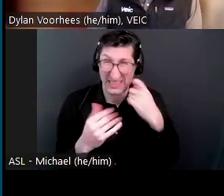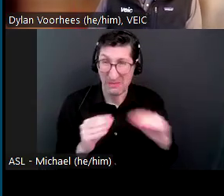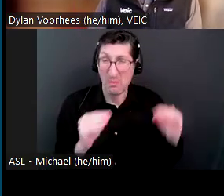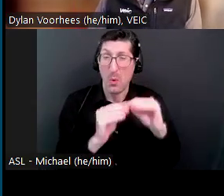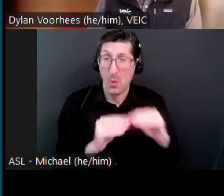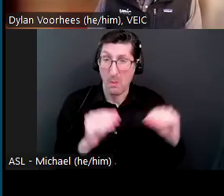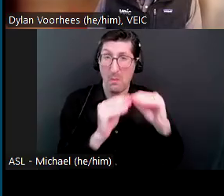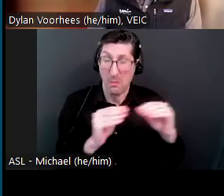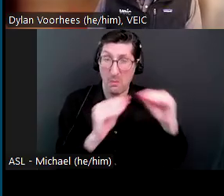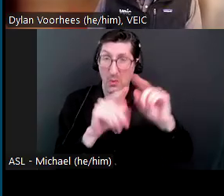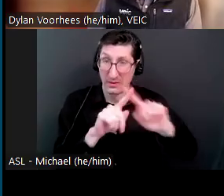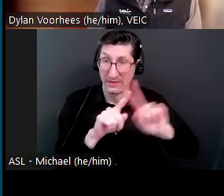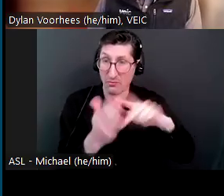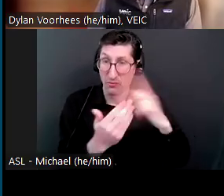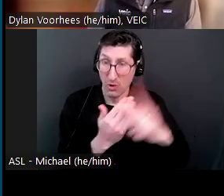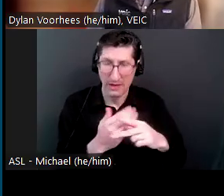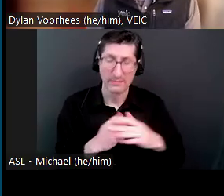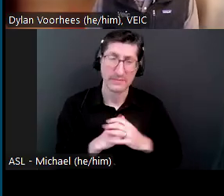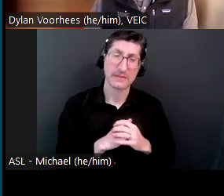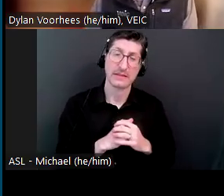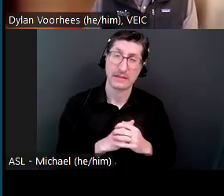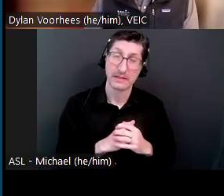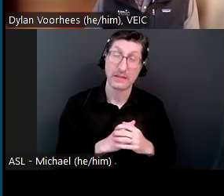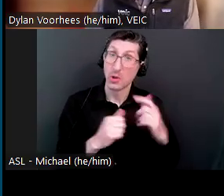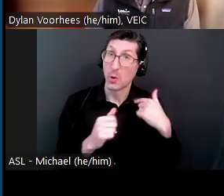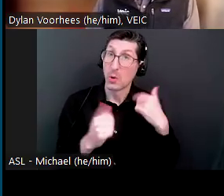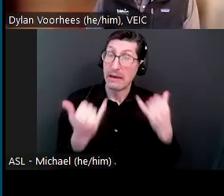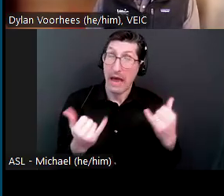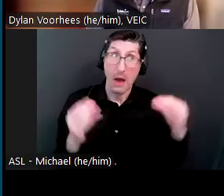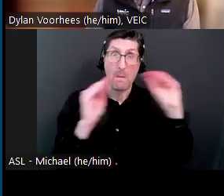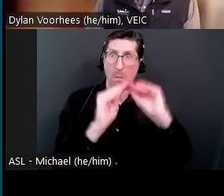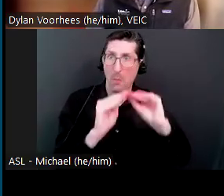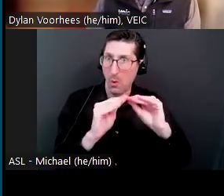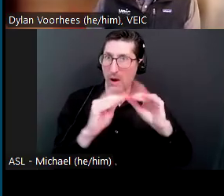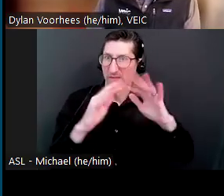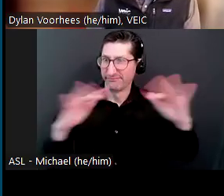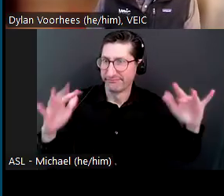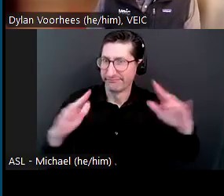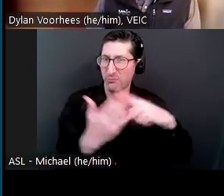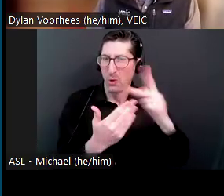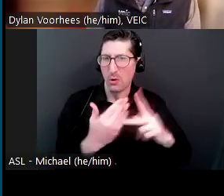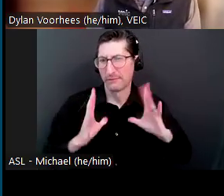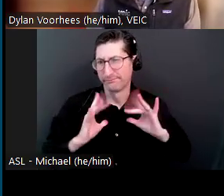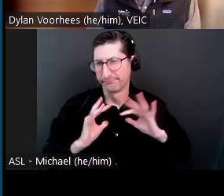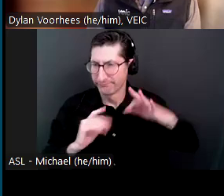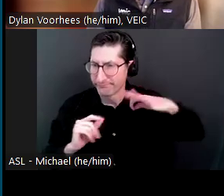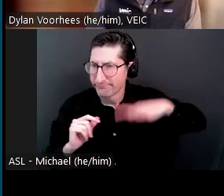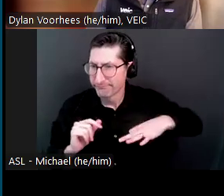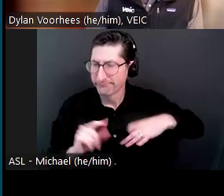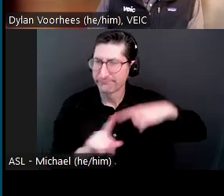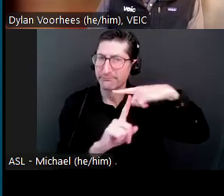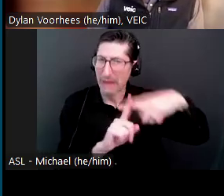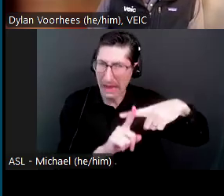state and federally funded programs and initiatives has many positive benefits, and many were developed to meet specific needs.